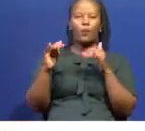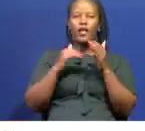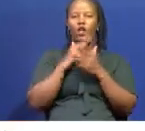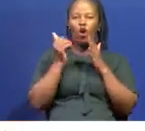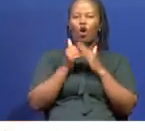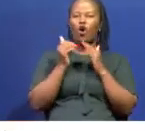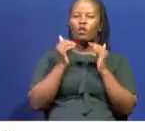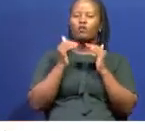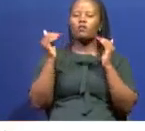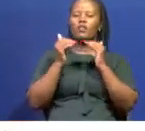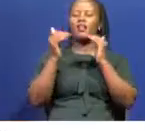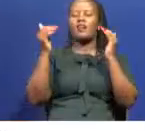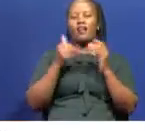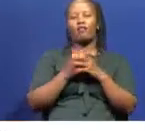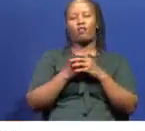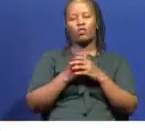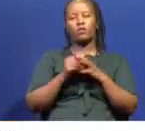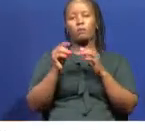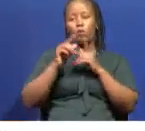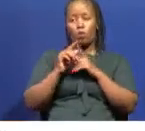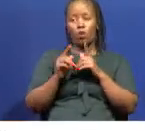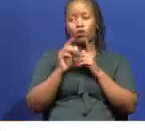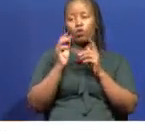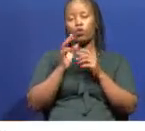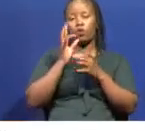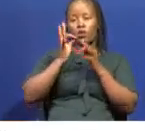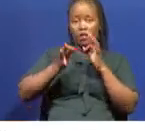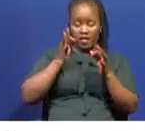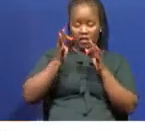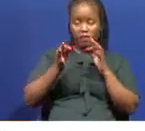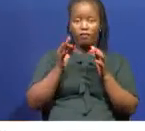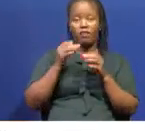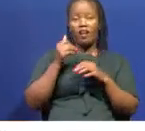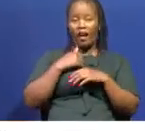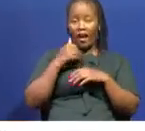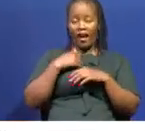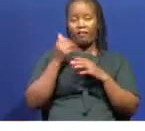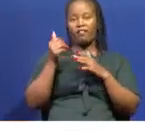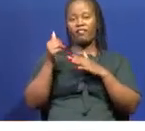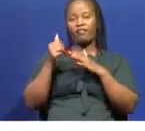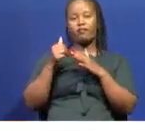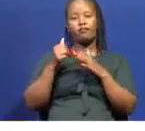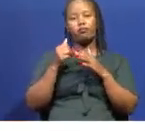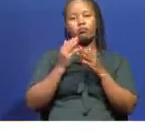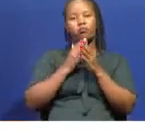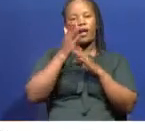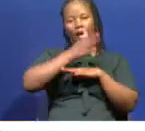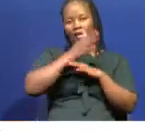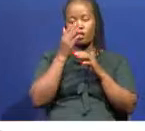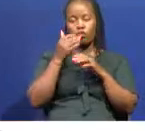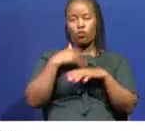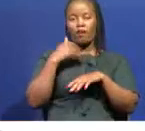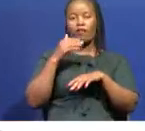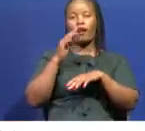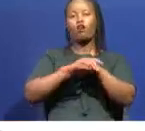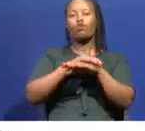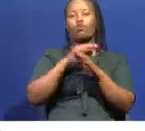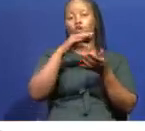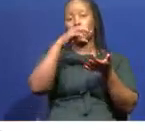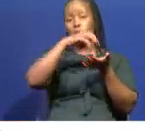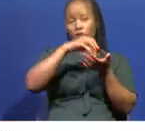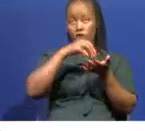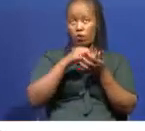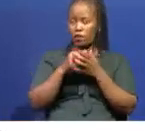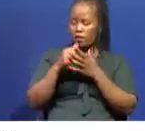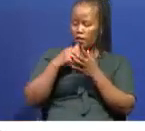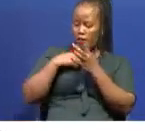be under par score. And with under par score in golf, it will always put you at the top, always give you a good position. So my